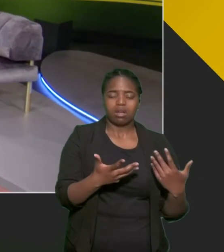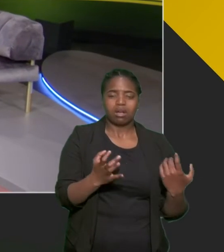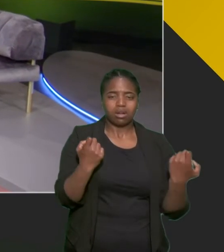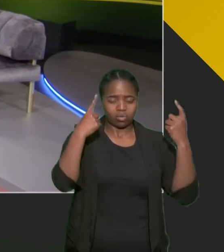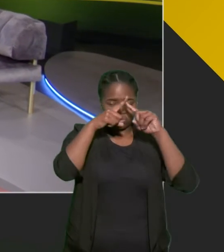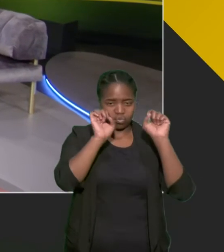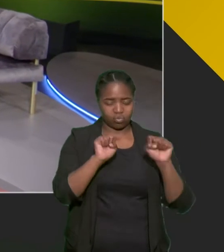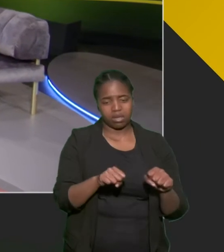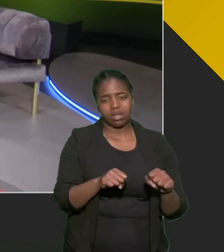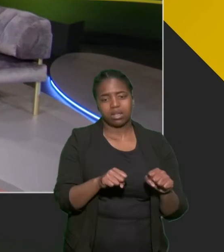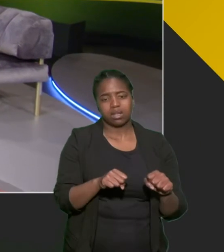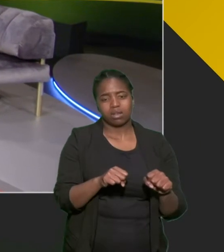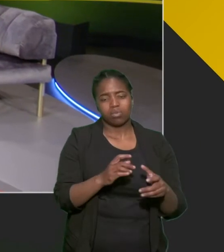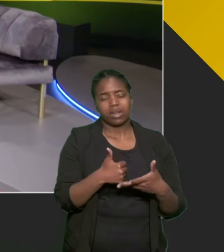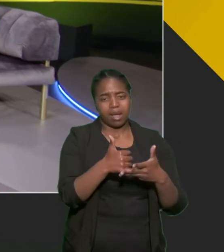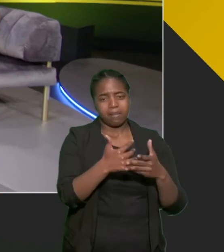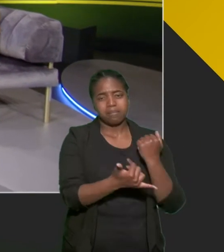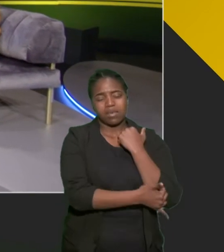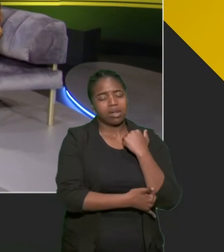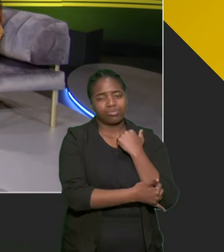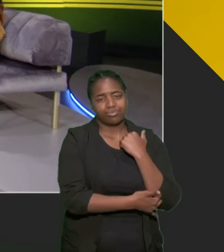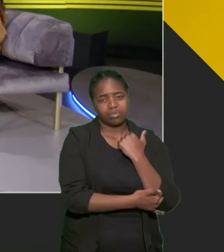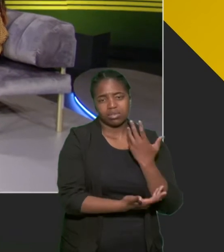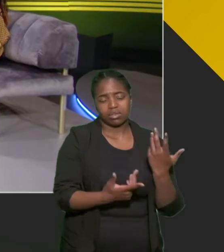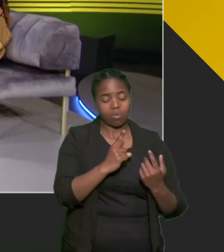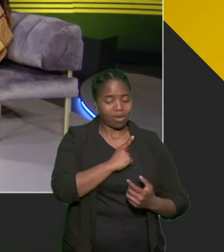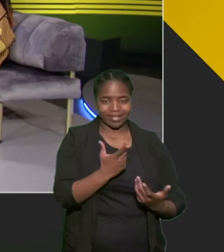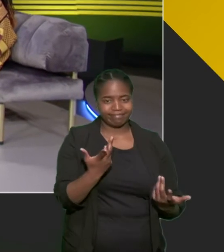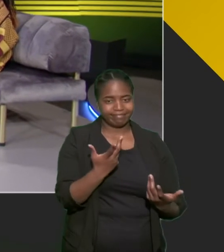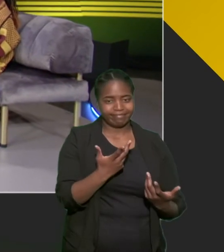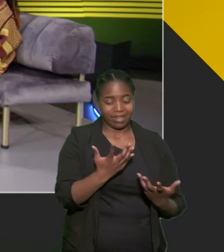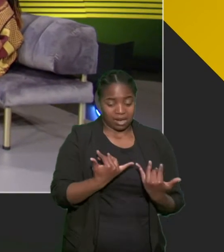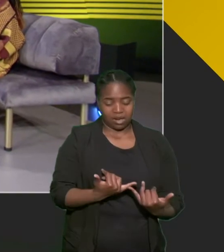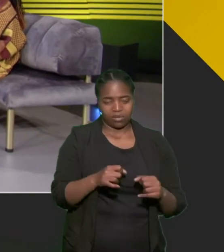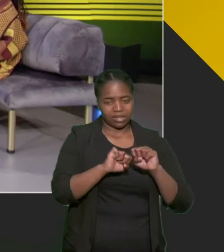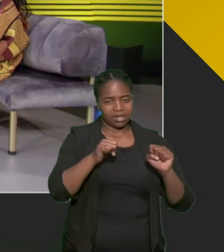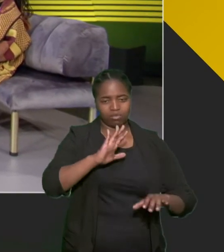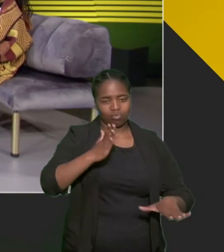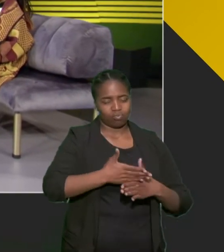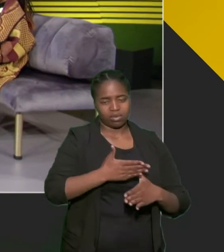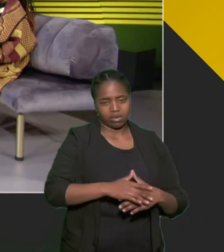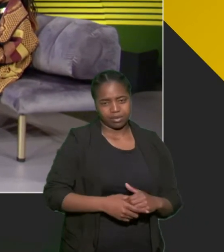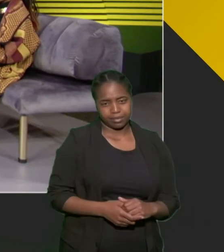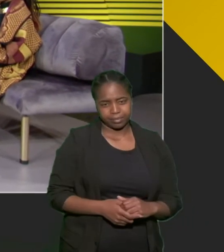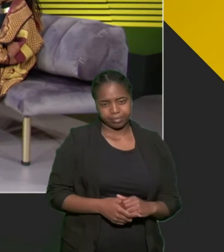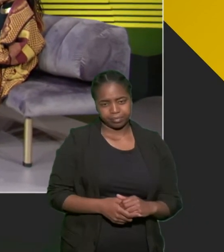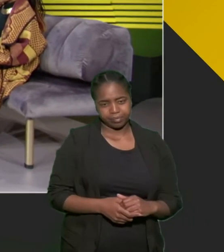drive our country to something. Otherwise, we are not working as a state. Sure. I'm honest with